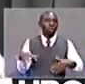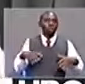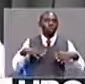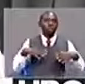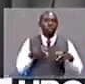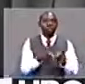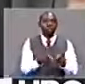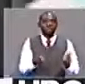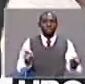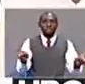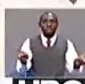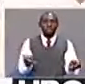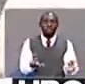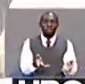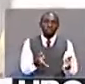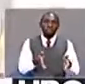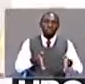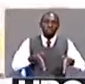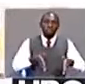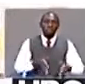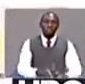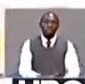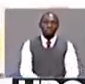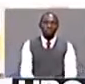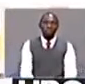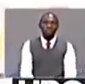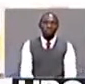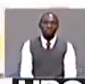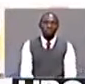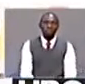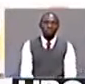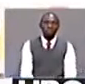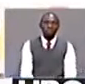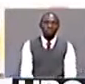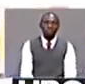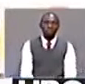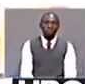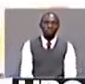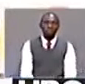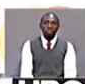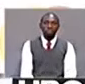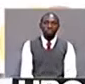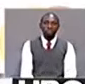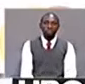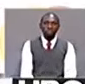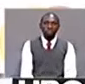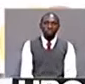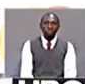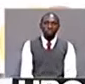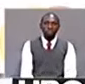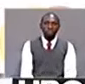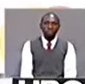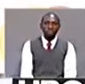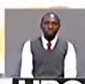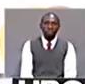you, Honorable Babadidi. Followed by Tayowa, then I come to the team here.